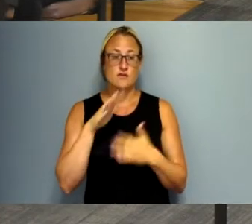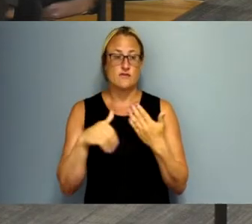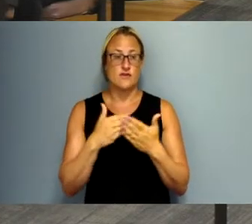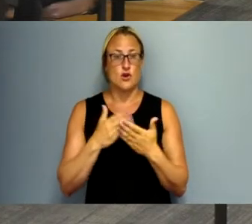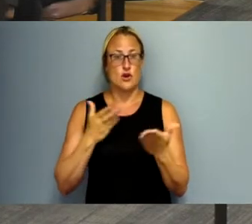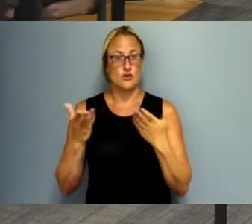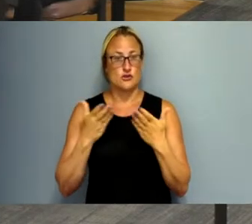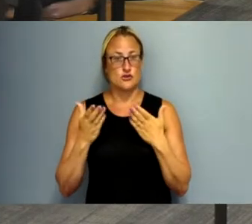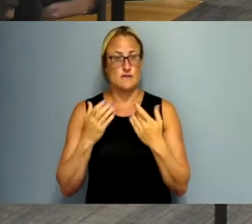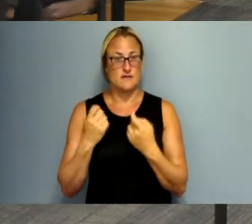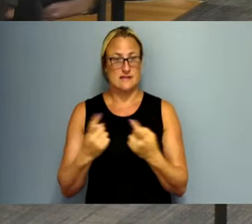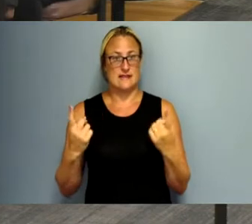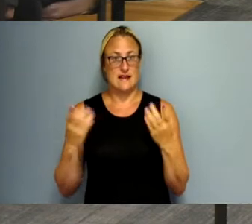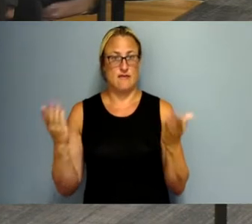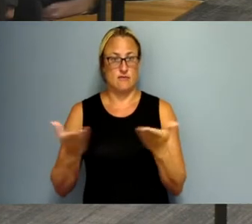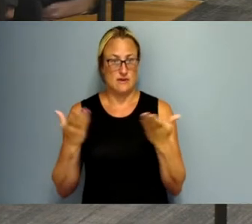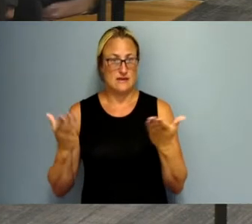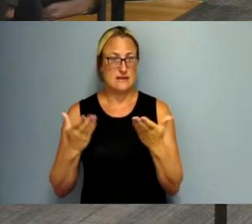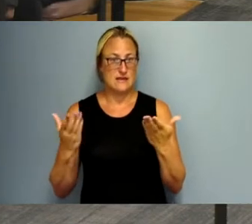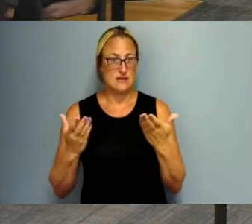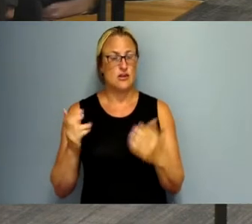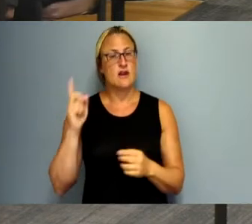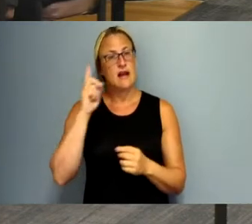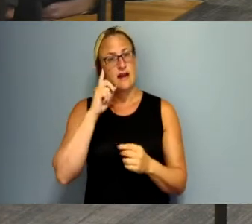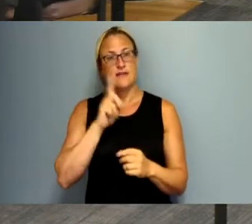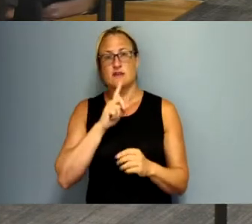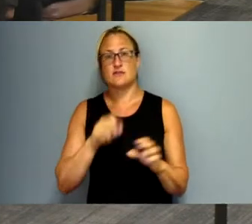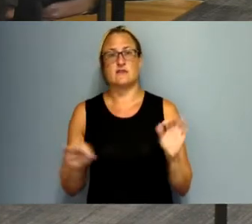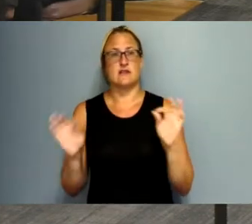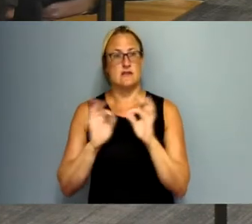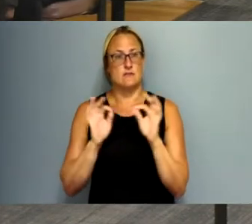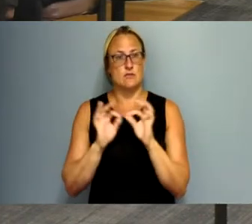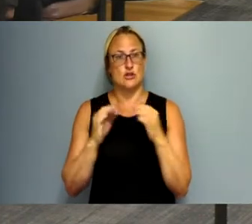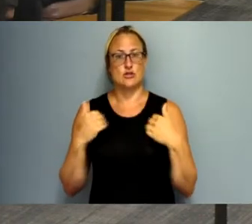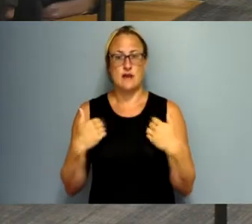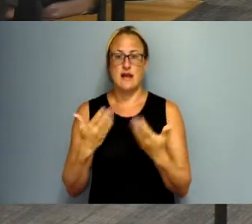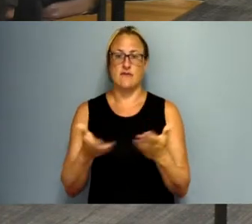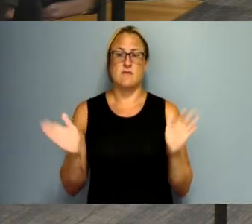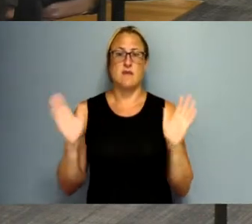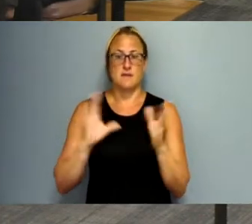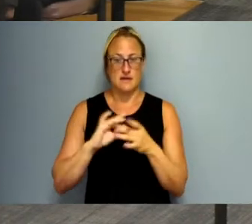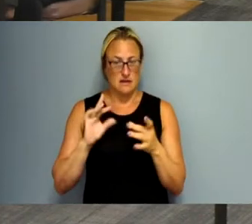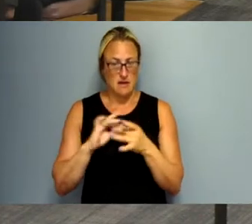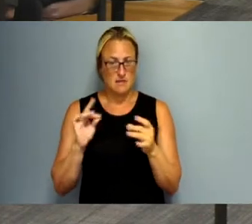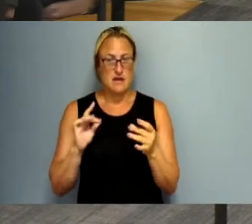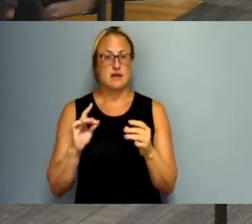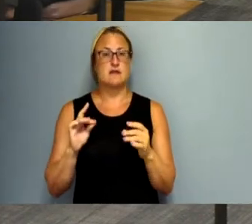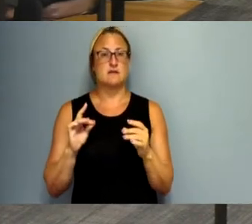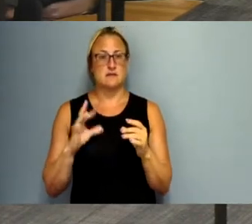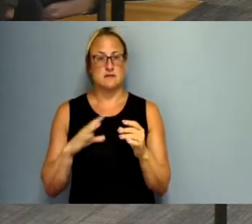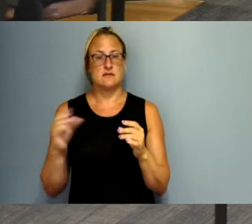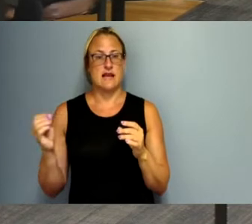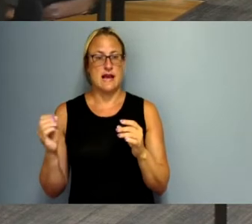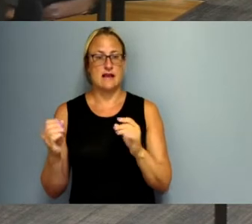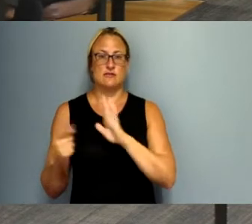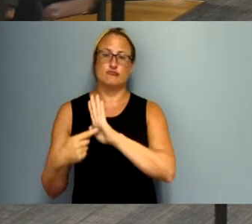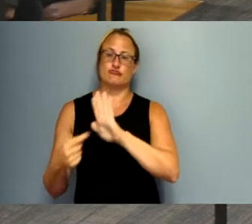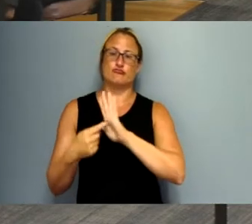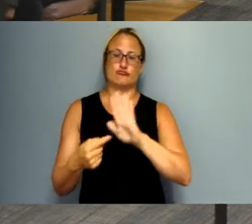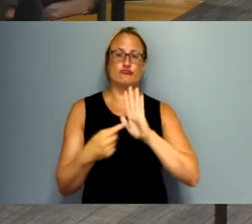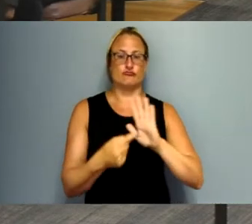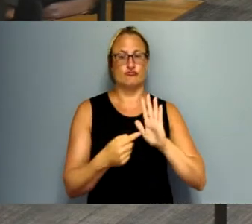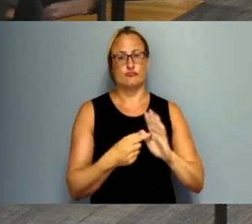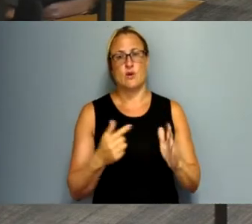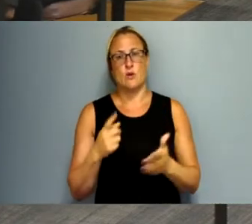and everyone here. I think it's very important to have the public comments and to bring out the things and feelings of the